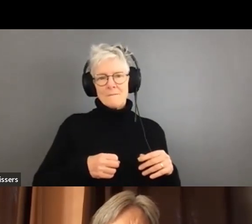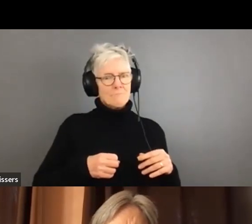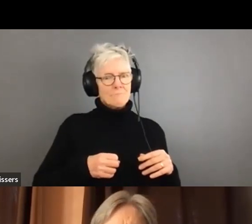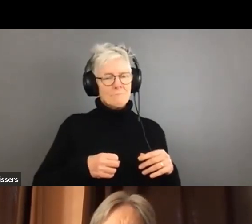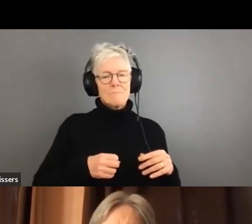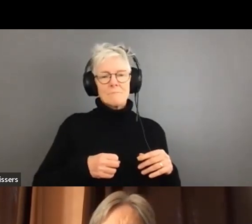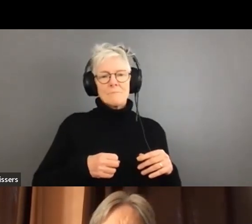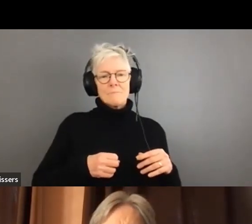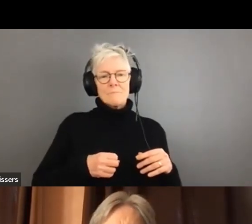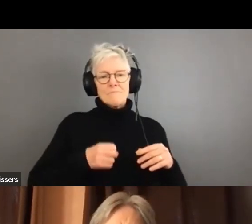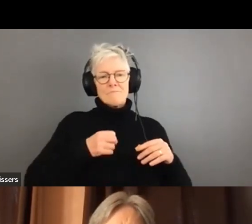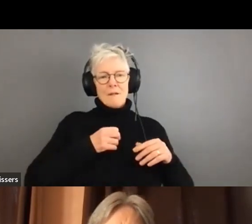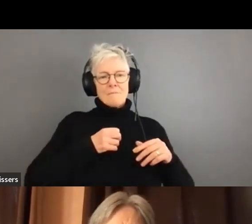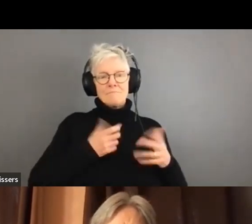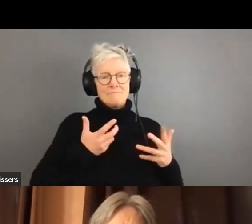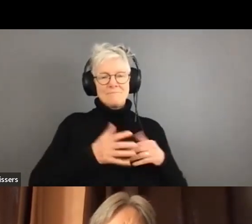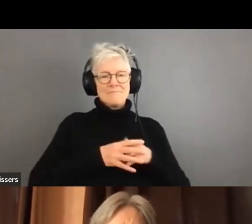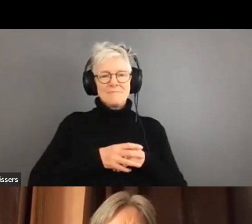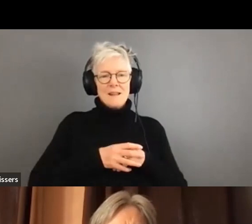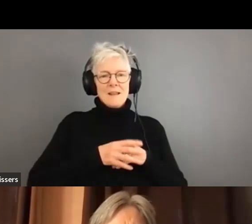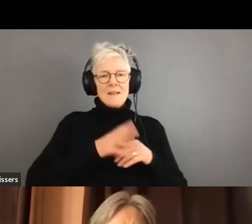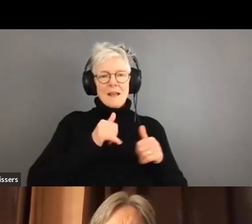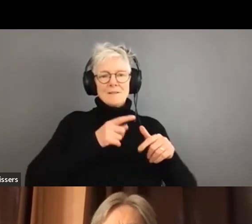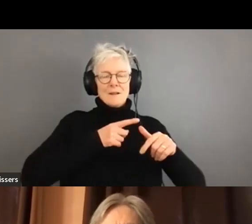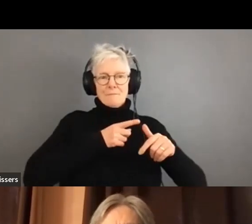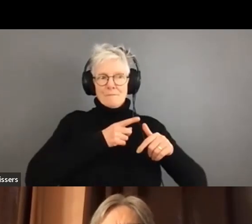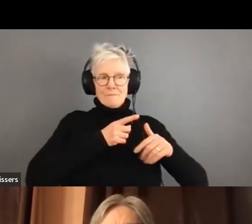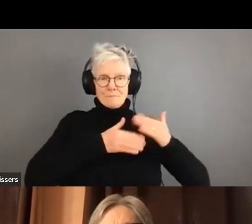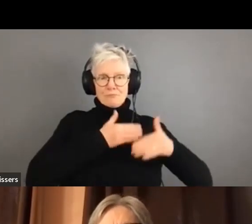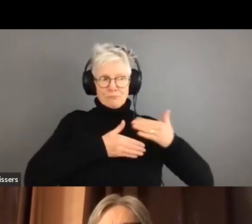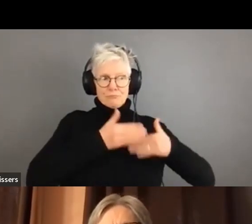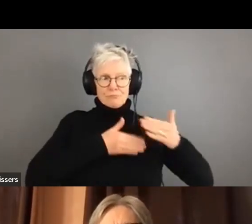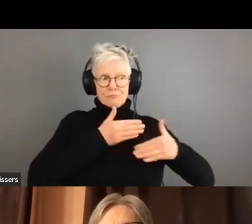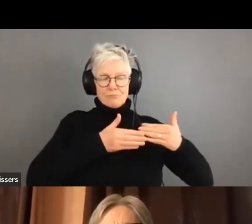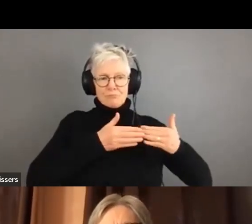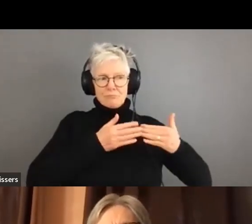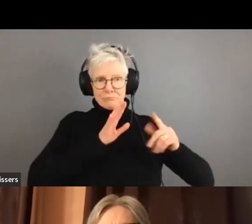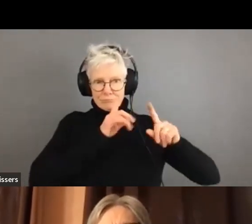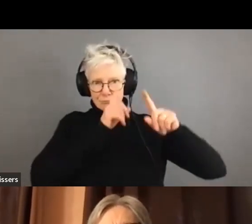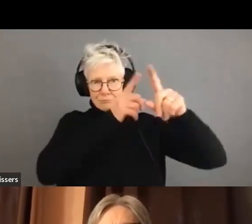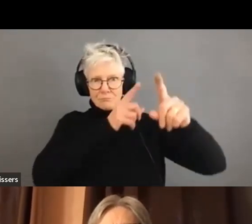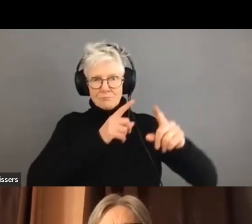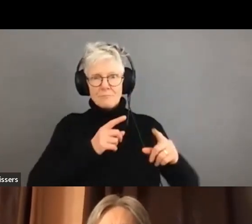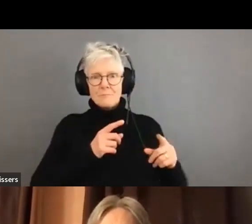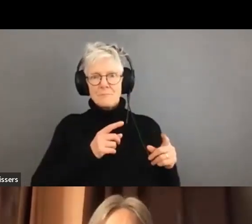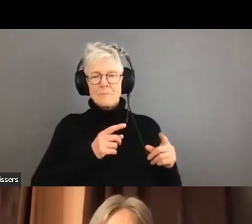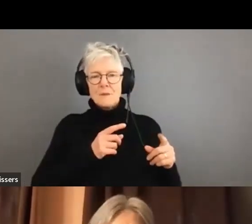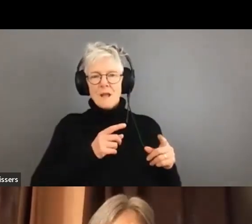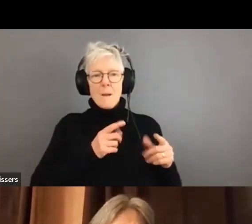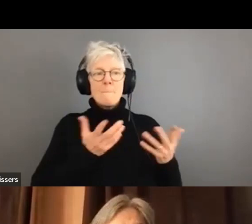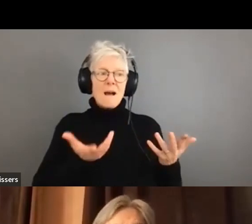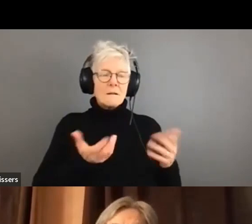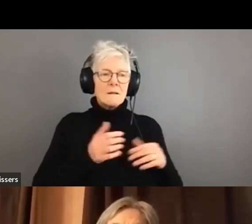Video it's easy. You know what? That's hard. It's a ping pong ball. What's good for one